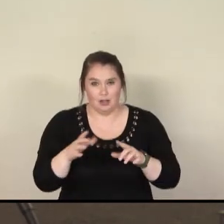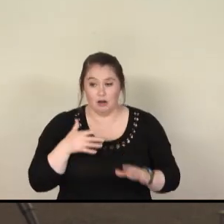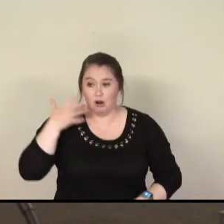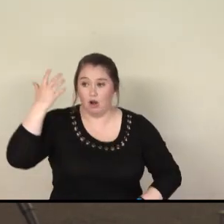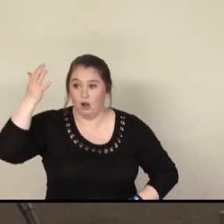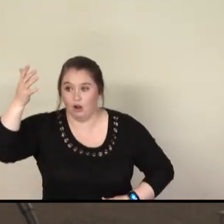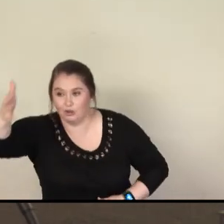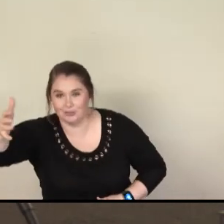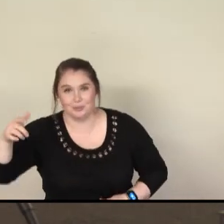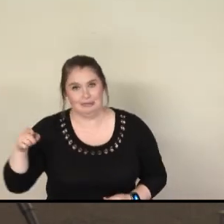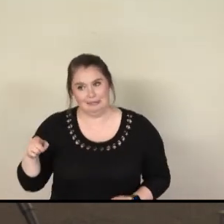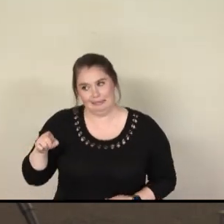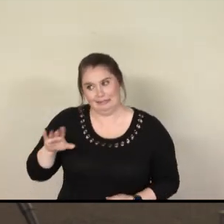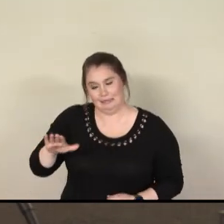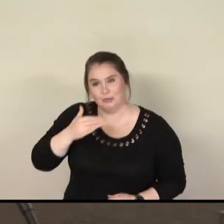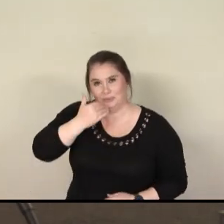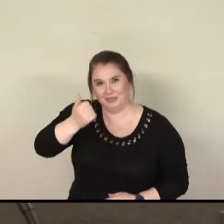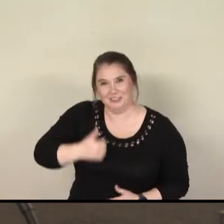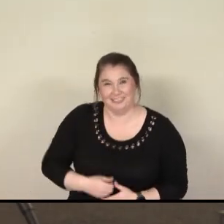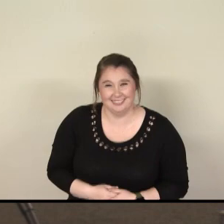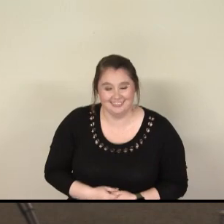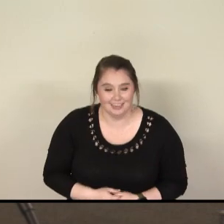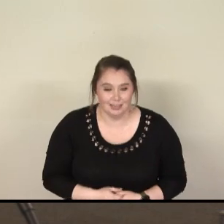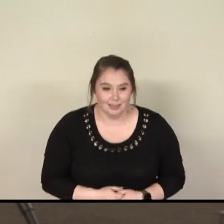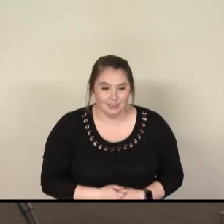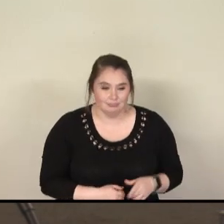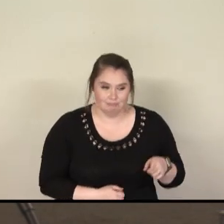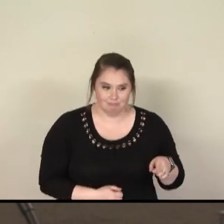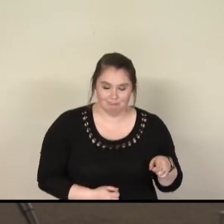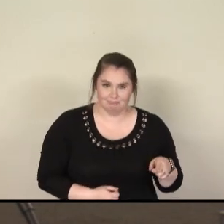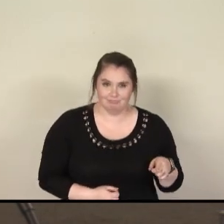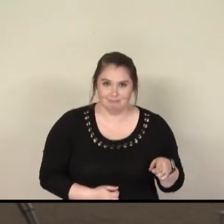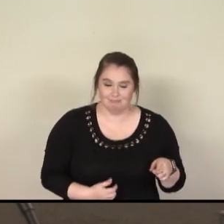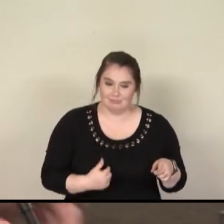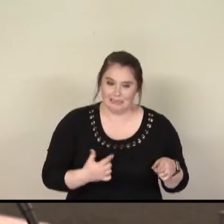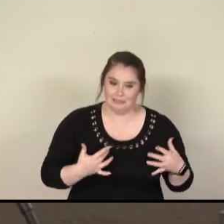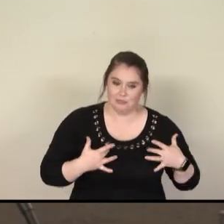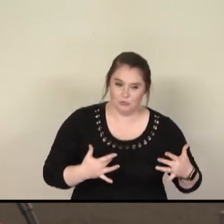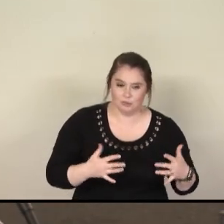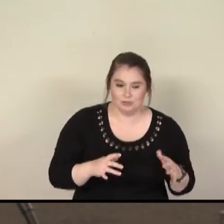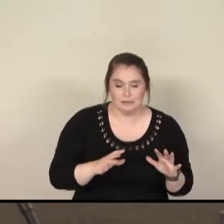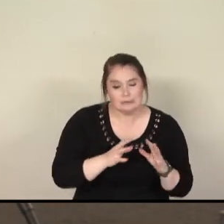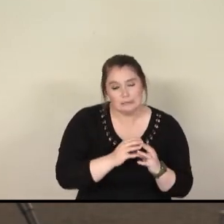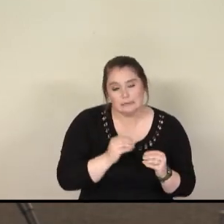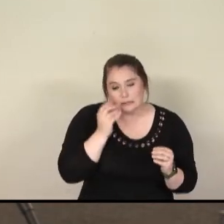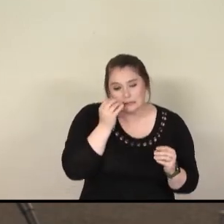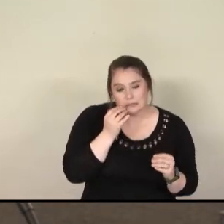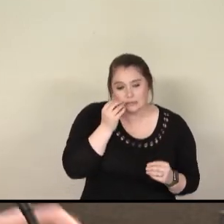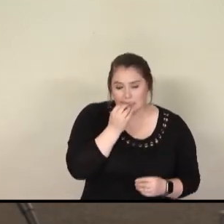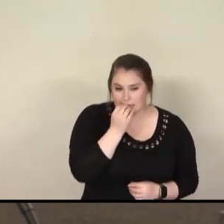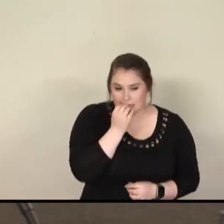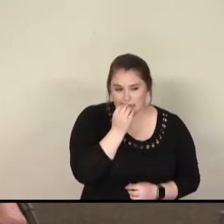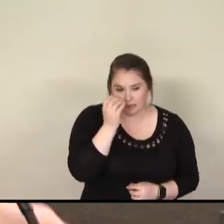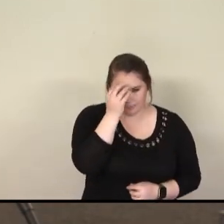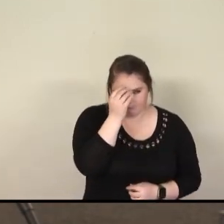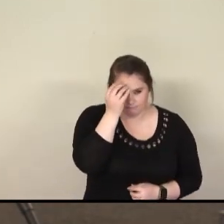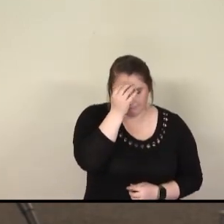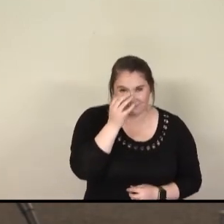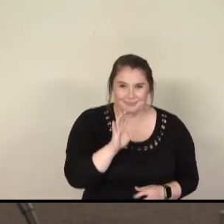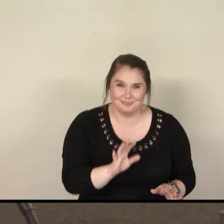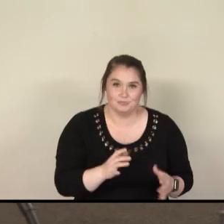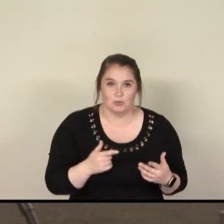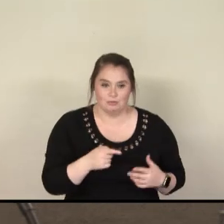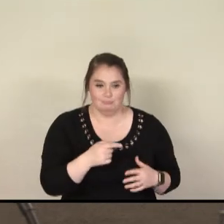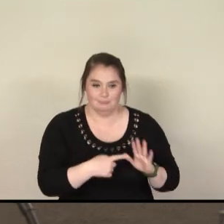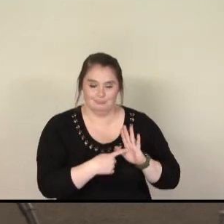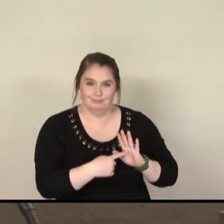better, because I think I'm too conservative. And when we're decreasing, I'm better. Anyway, so this kind